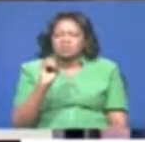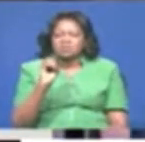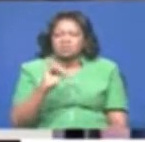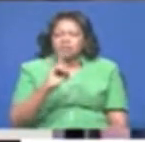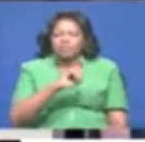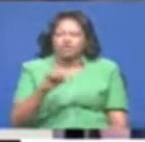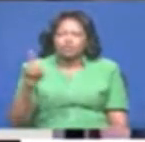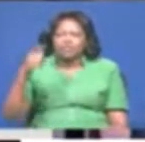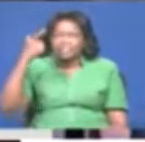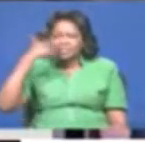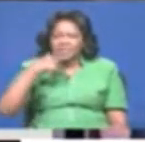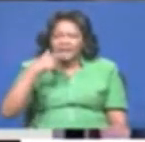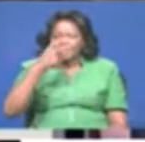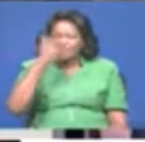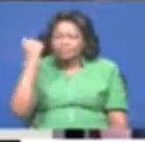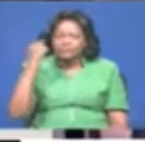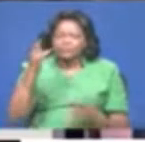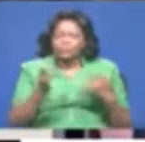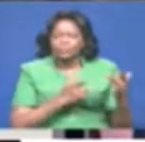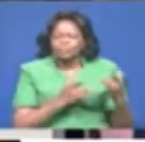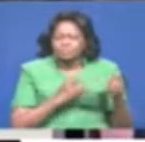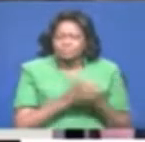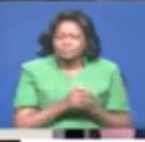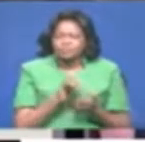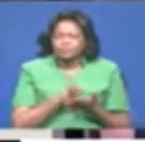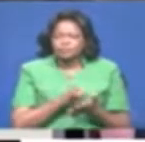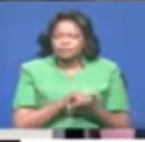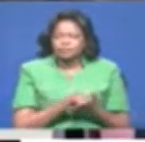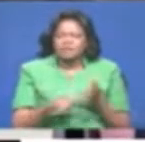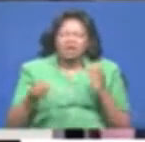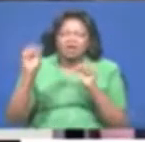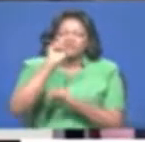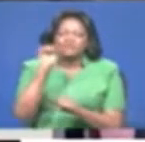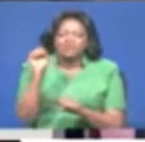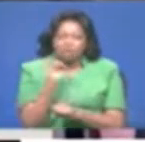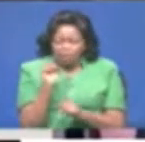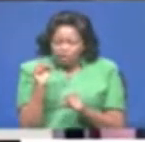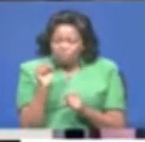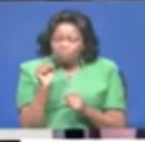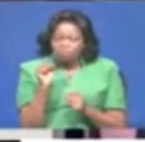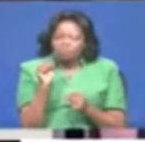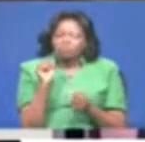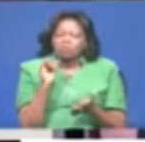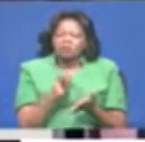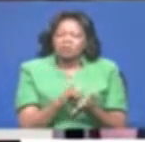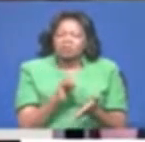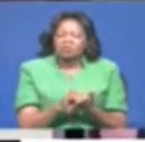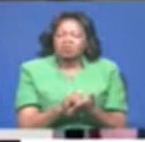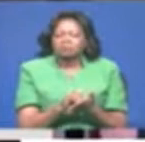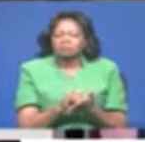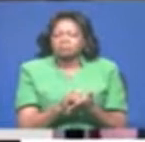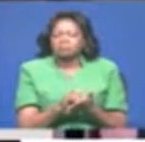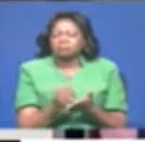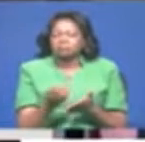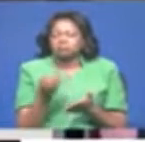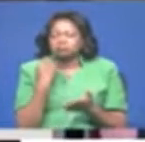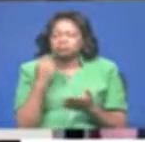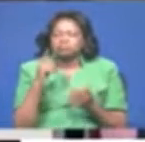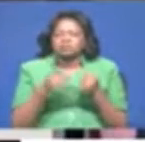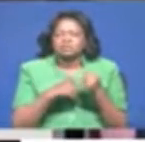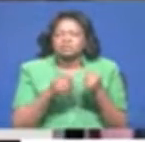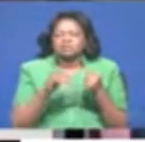Thika. Because if you consider that a vehicle that consumes 60 litres to 65